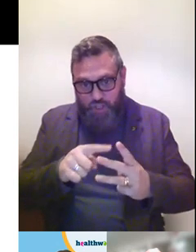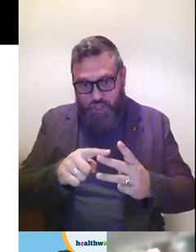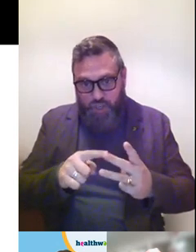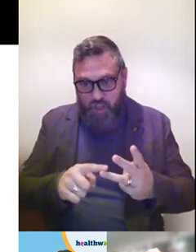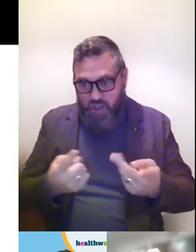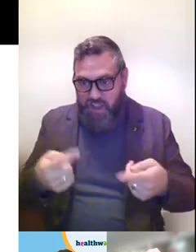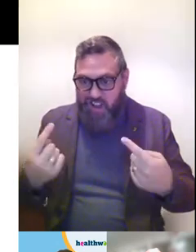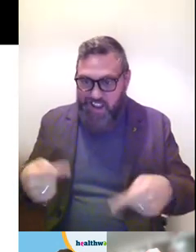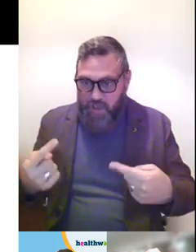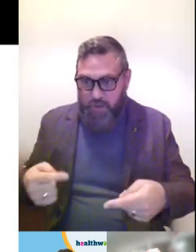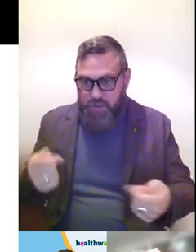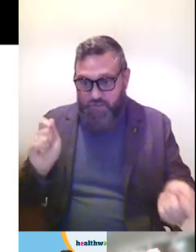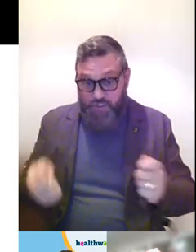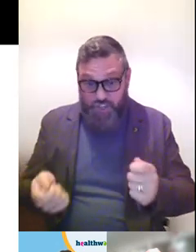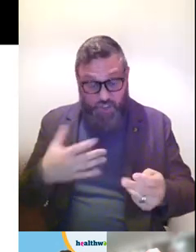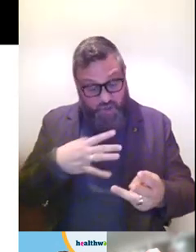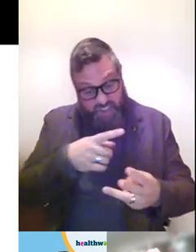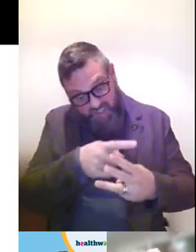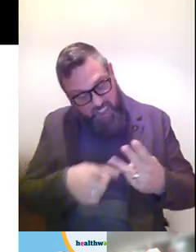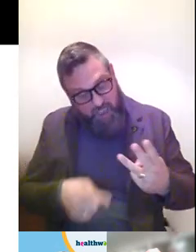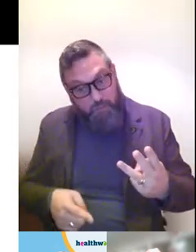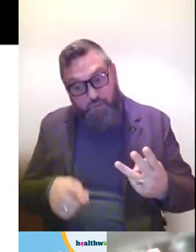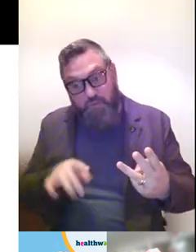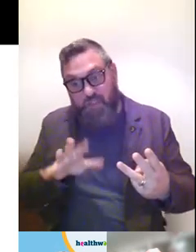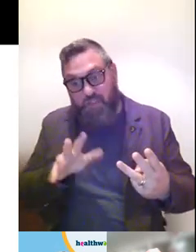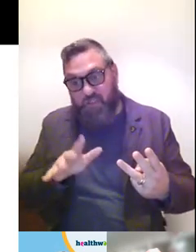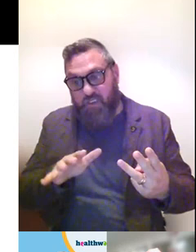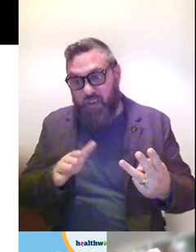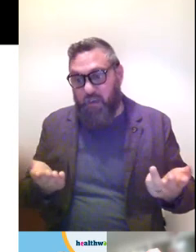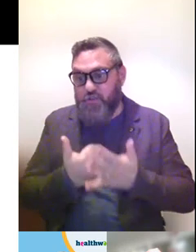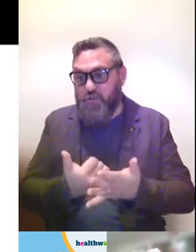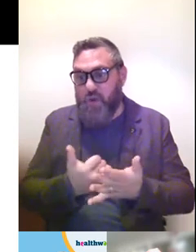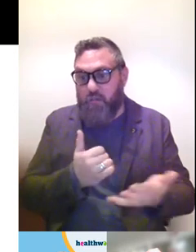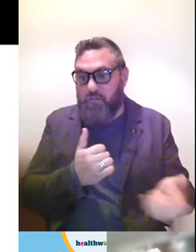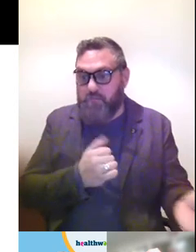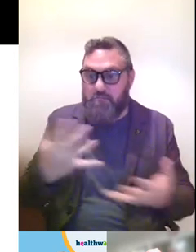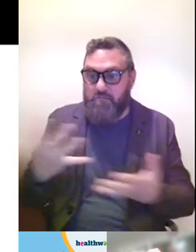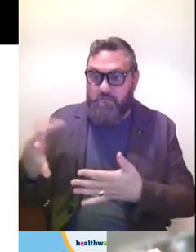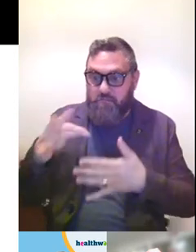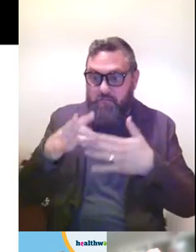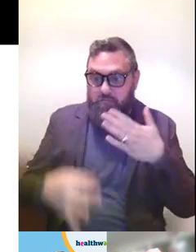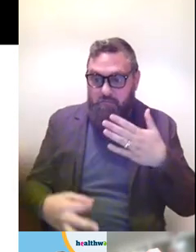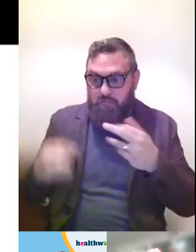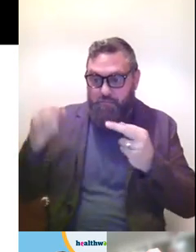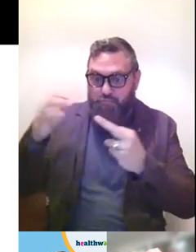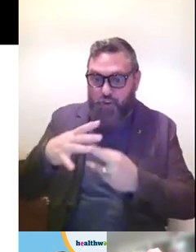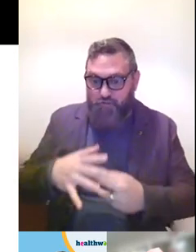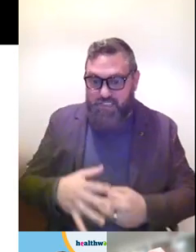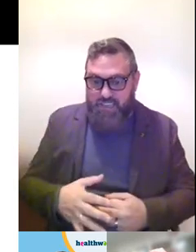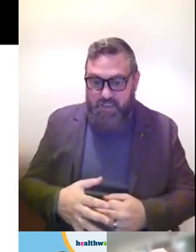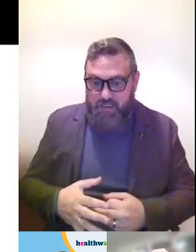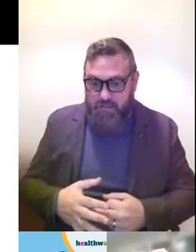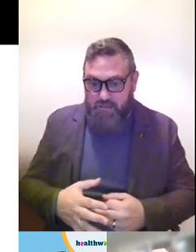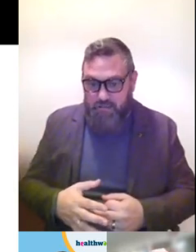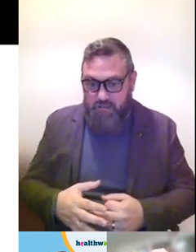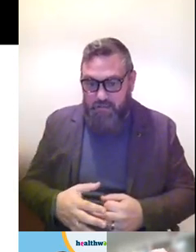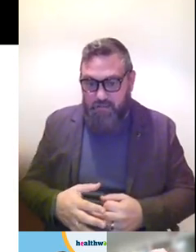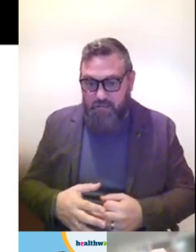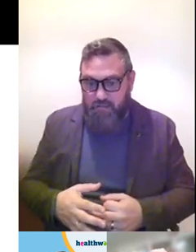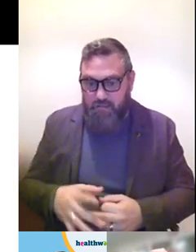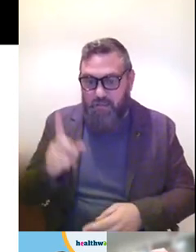enablers of change. So you need all of those things to be in place to help deliver on all of these priorities. So I think they are really